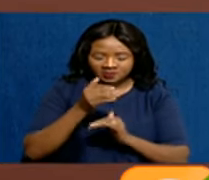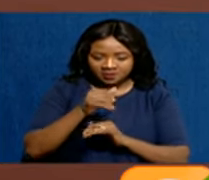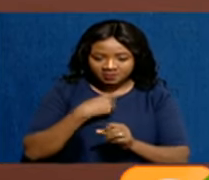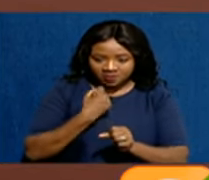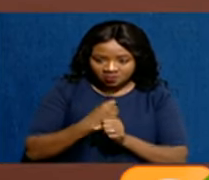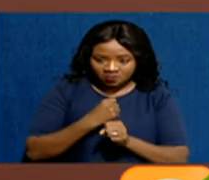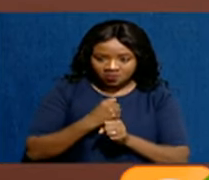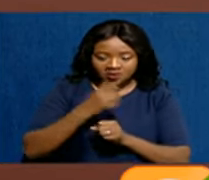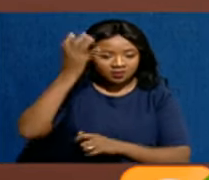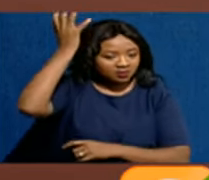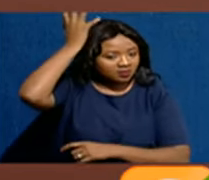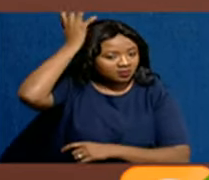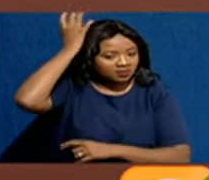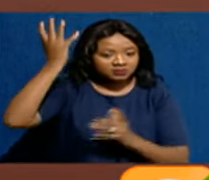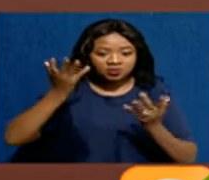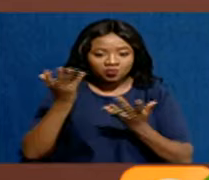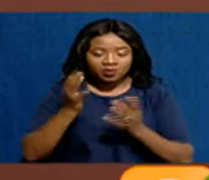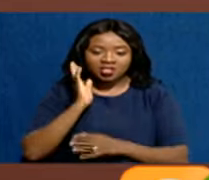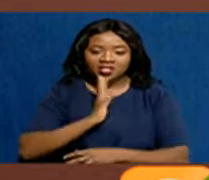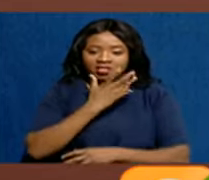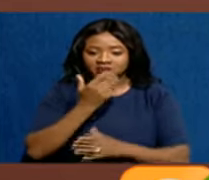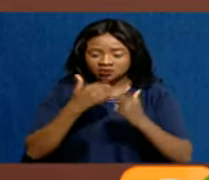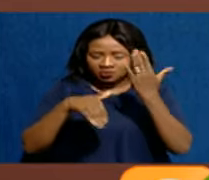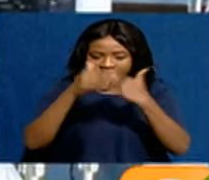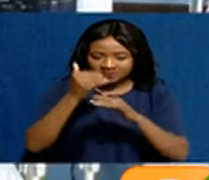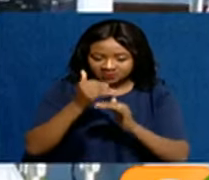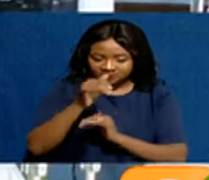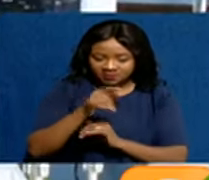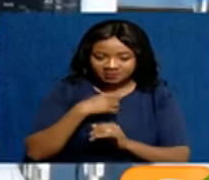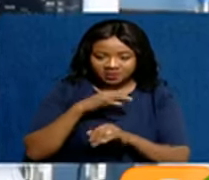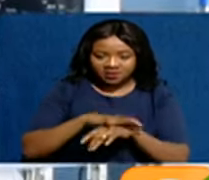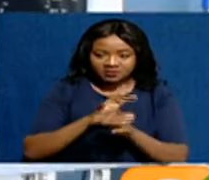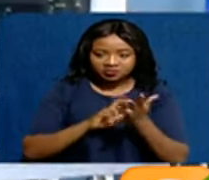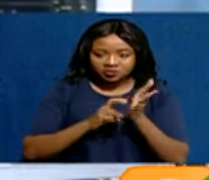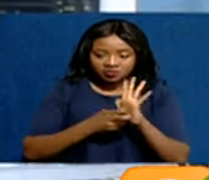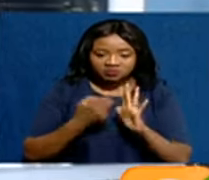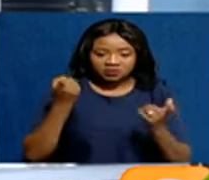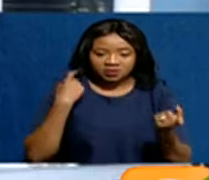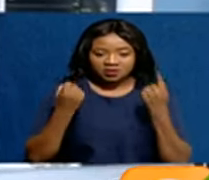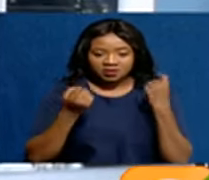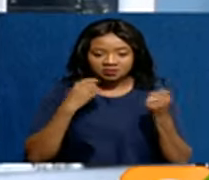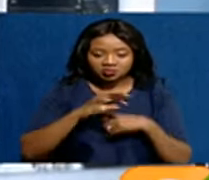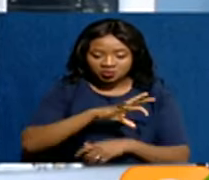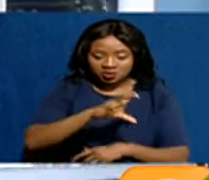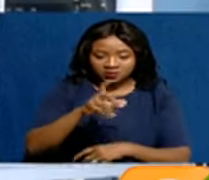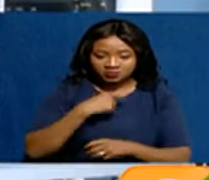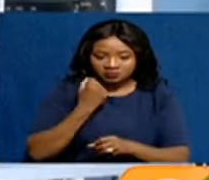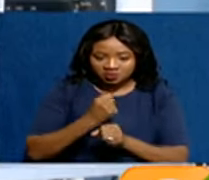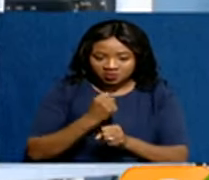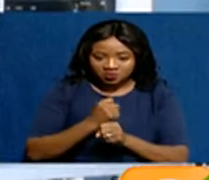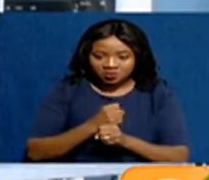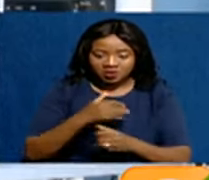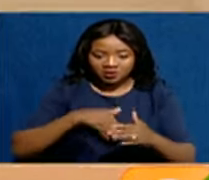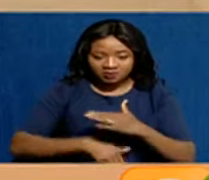of Science in Nursing at Kenyatta University. After that nikapata contract Kericho County, nikafanya kazi